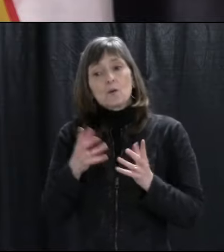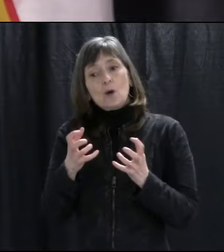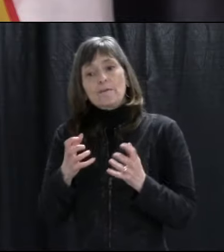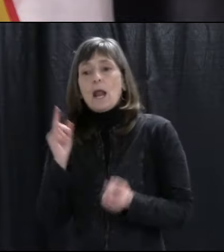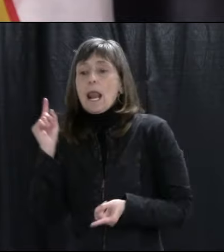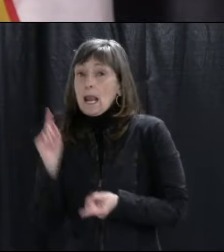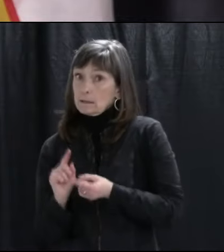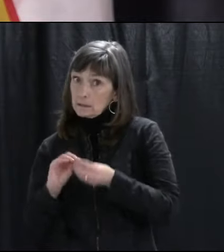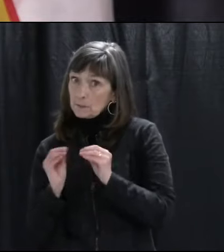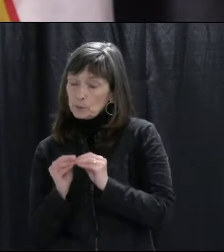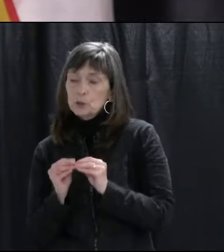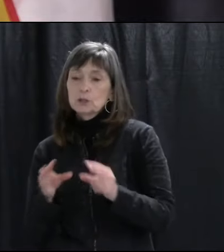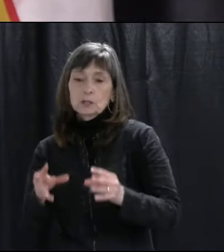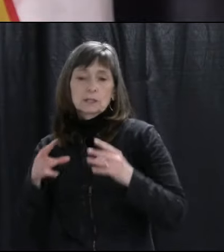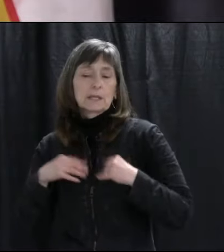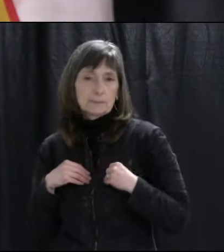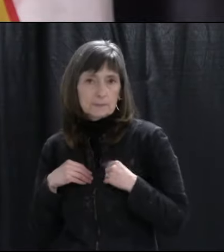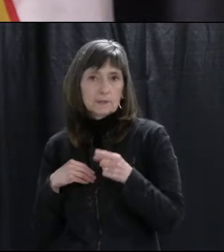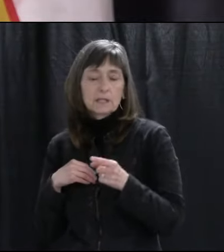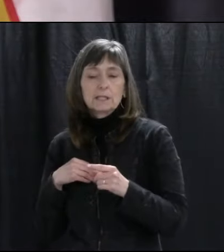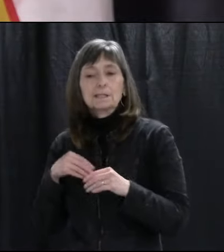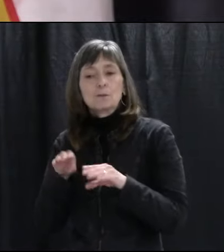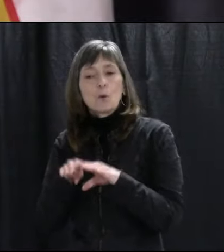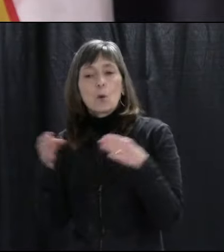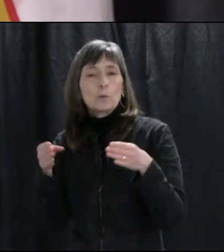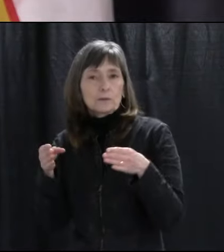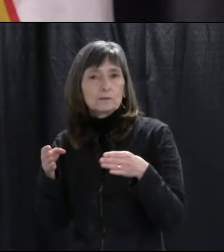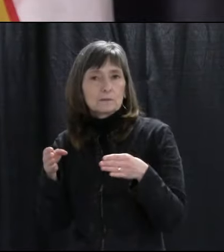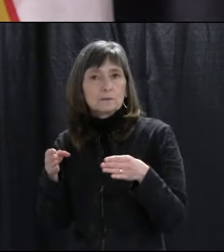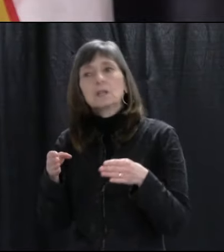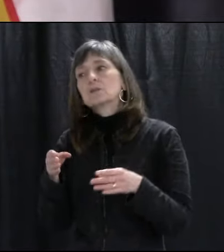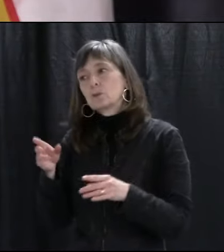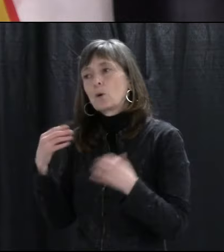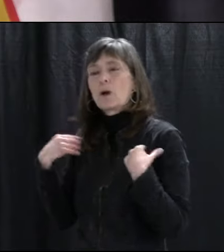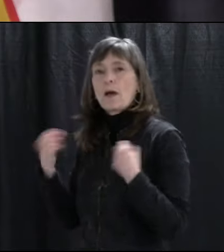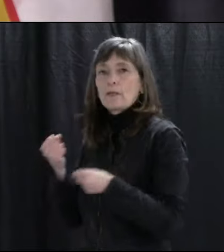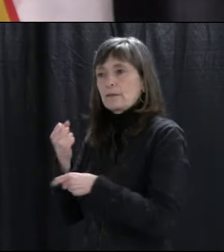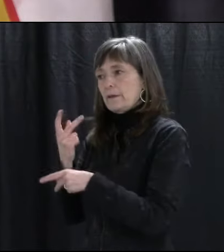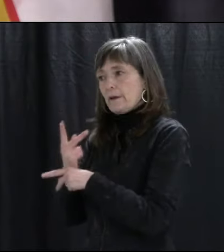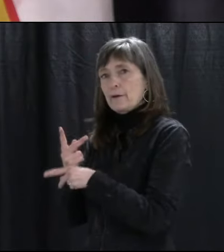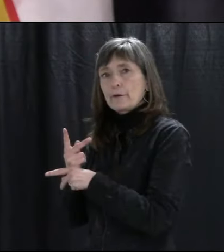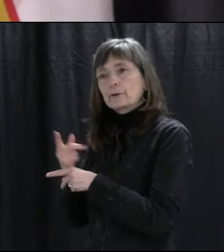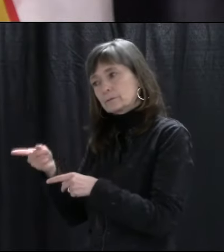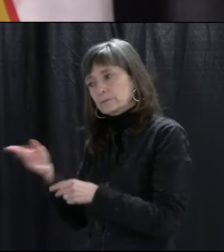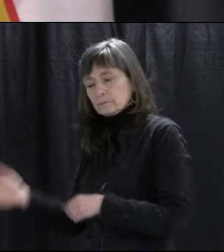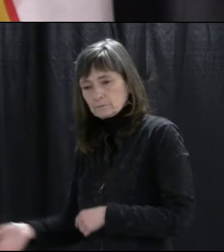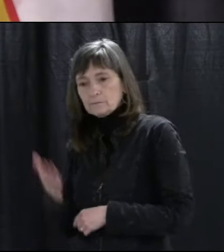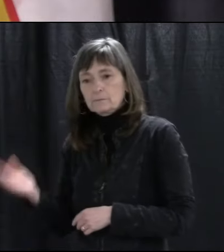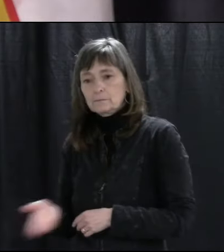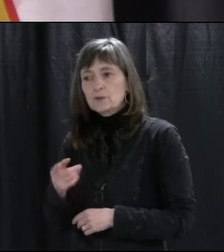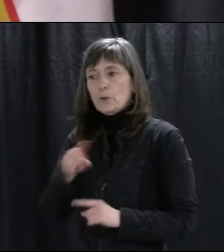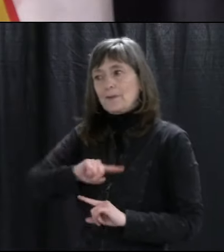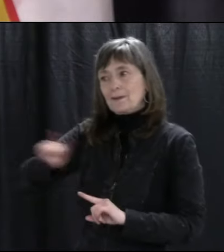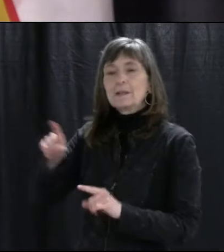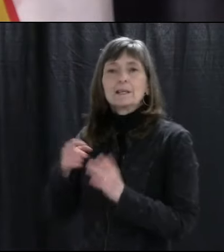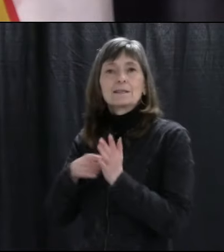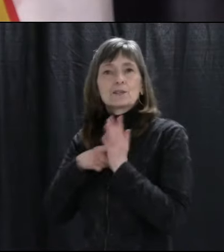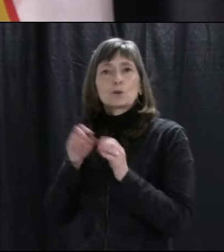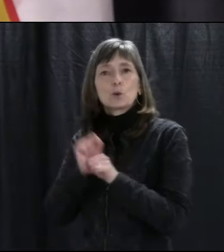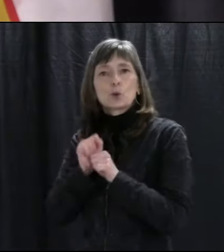we're asking is for those childcare operators to support our workforce that are out there providing essential